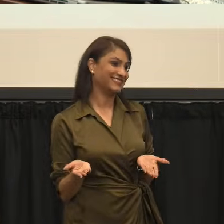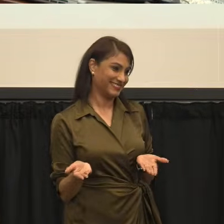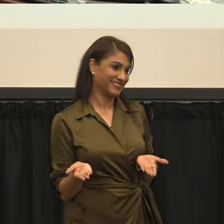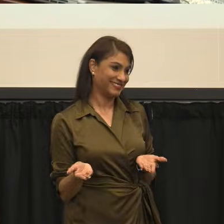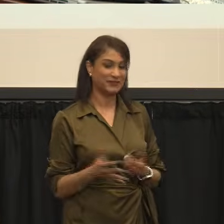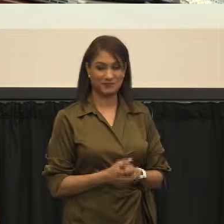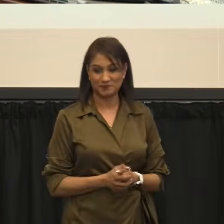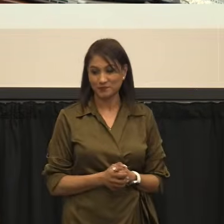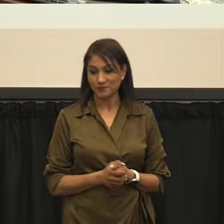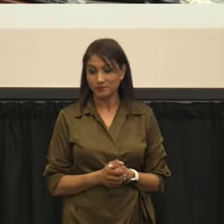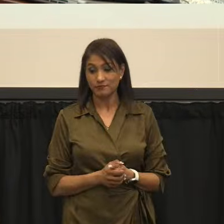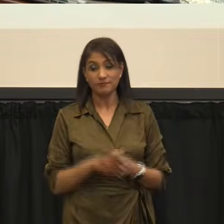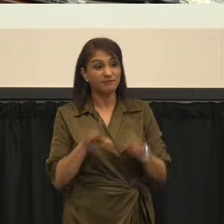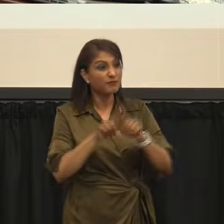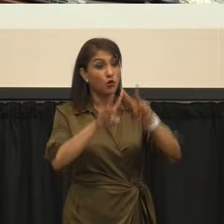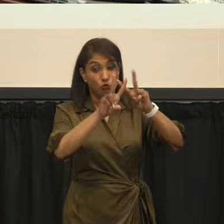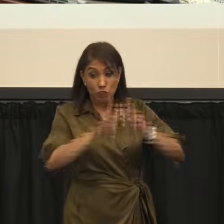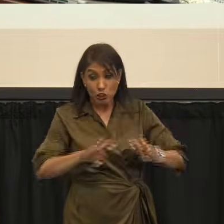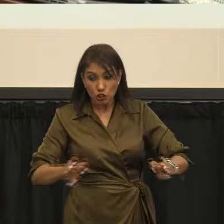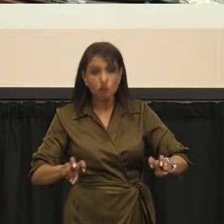public services.